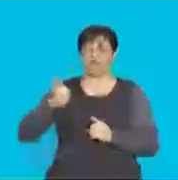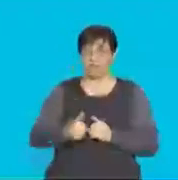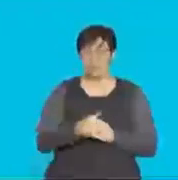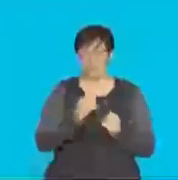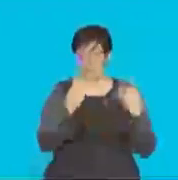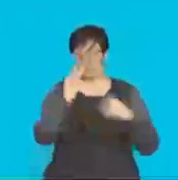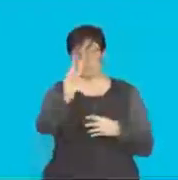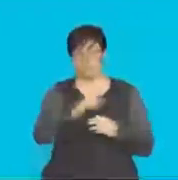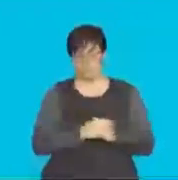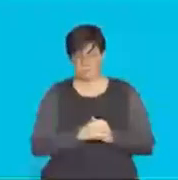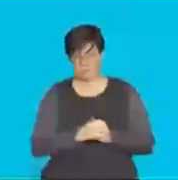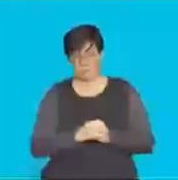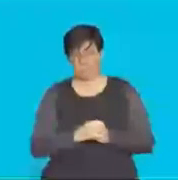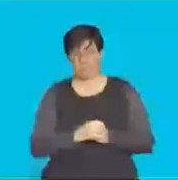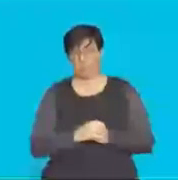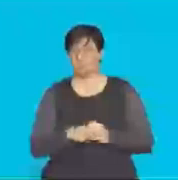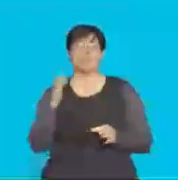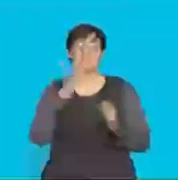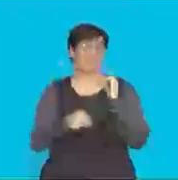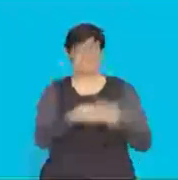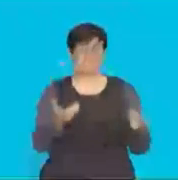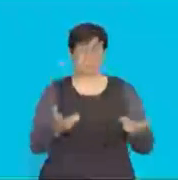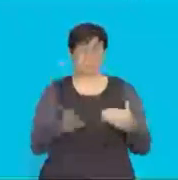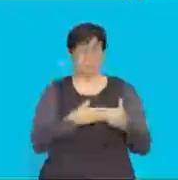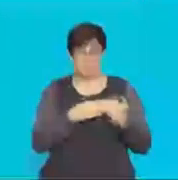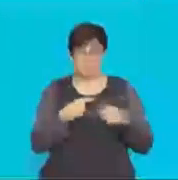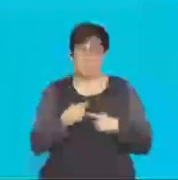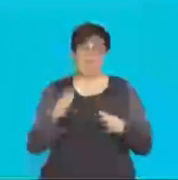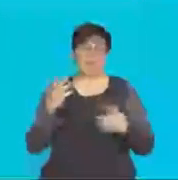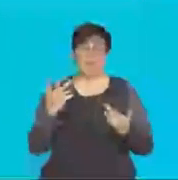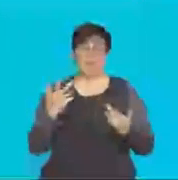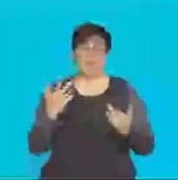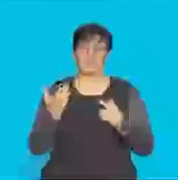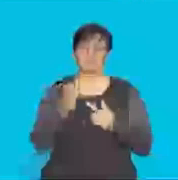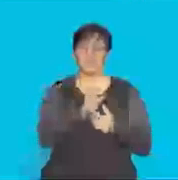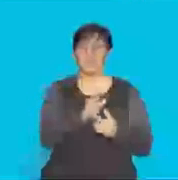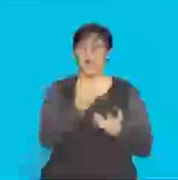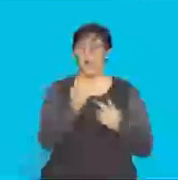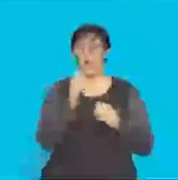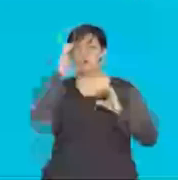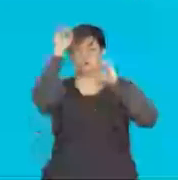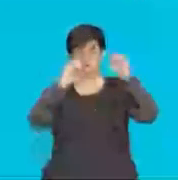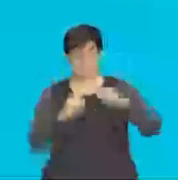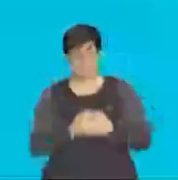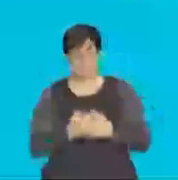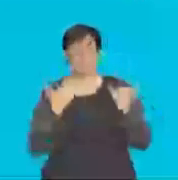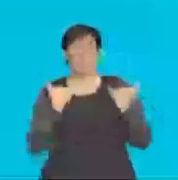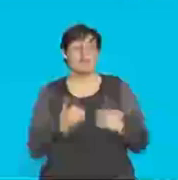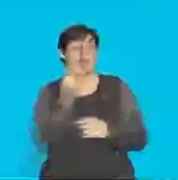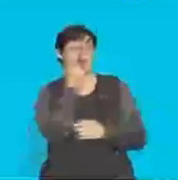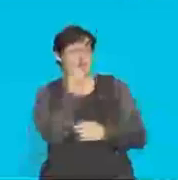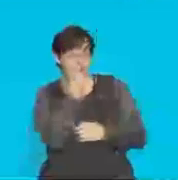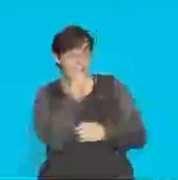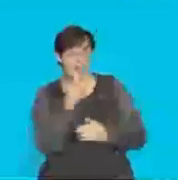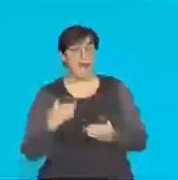how we interpret a pedigree chart. However, it's not that simple. That was purely an indication of the symbols. Now let's try